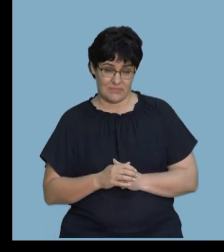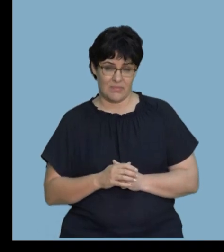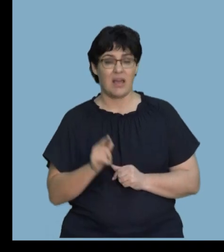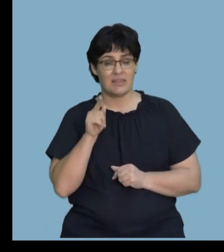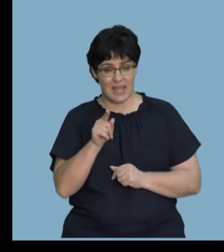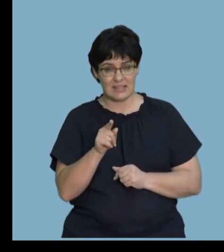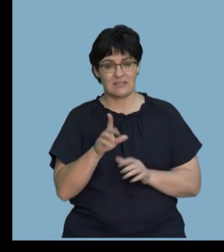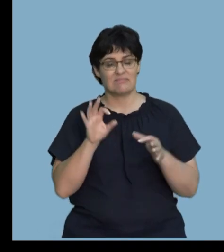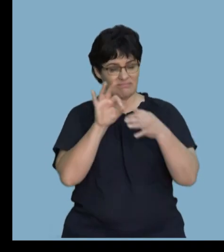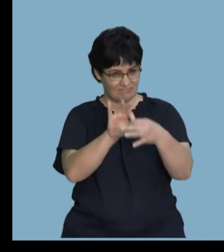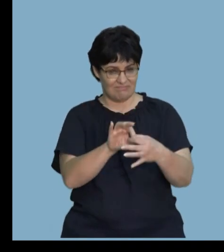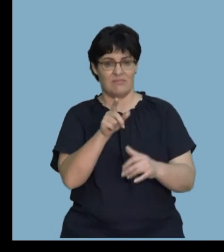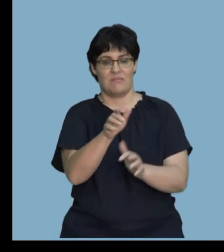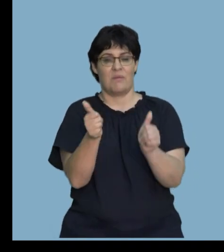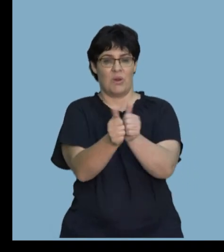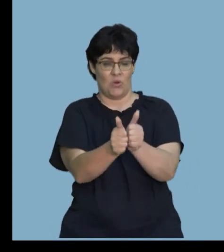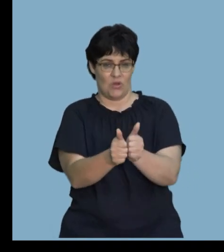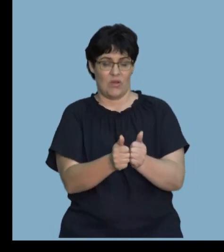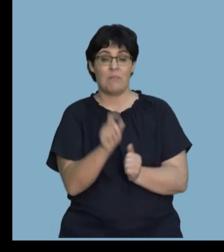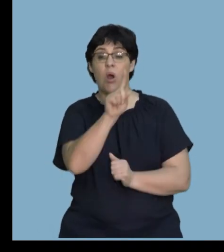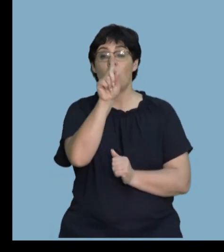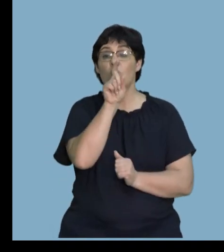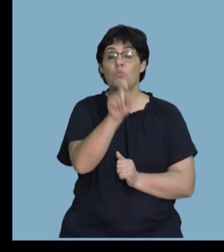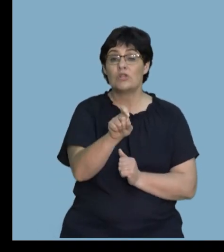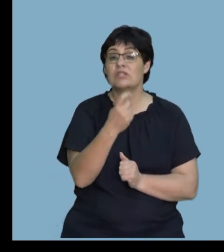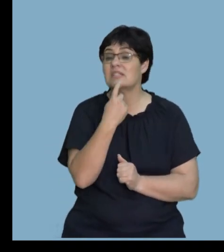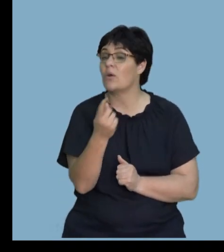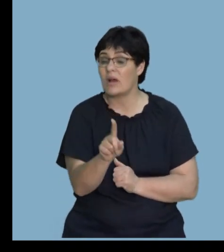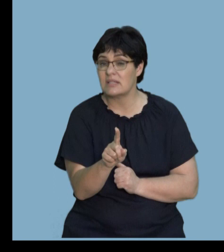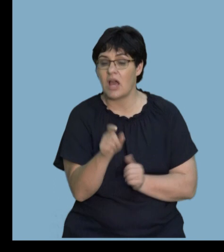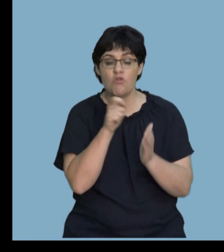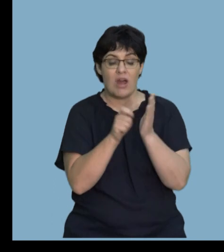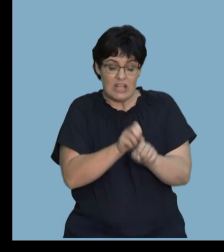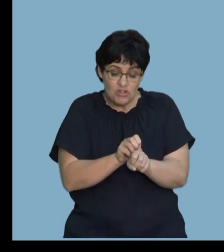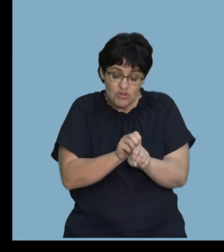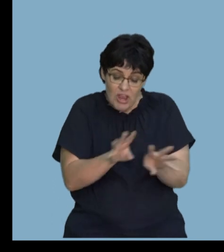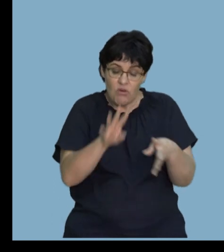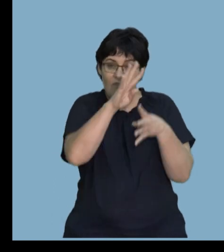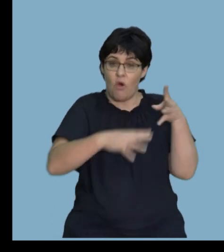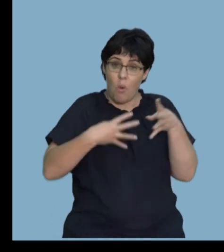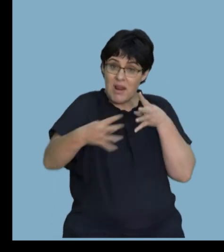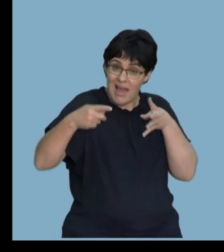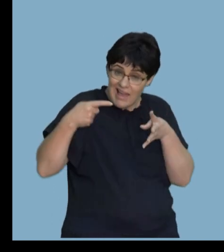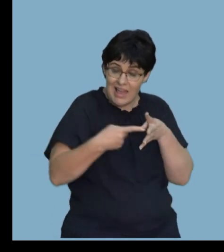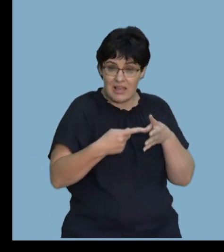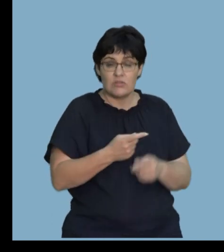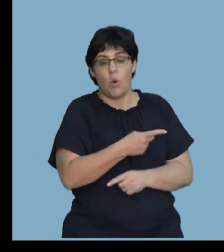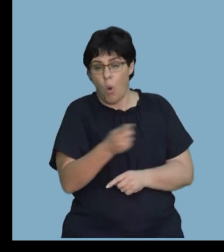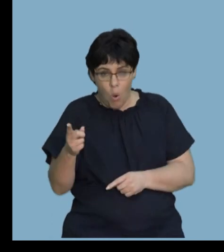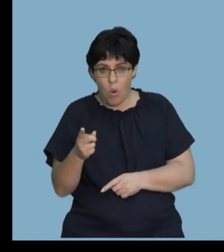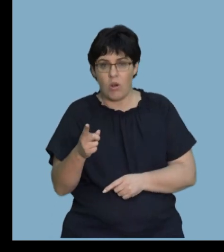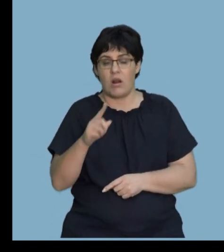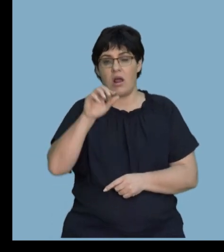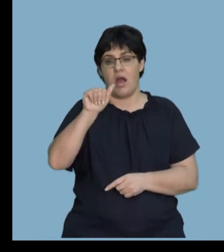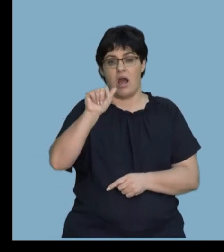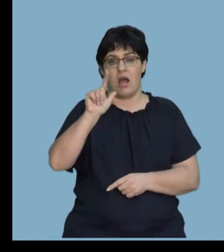homologous series to which it belongs. But the question says, write down the general formula. So all alkynes can be defined by